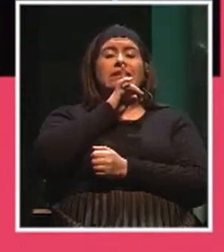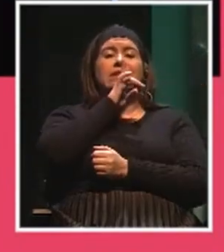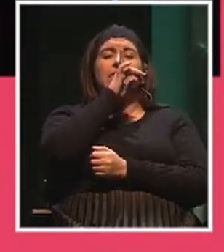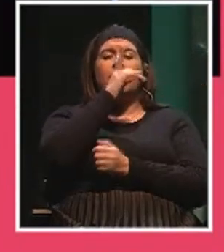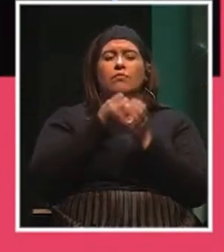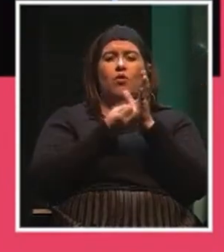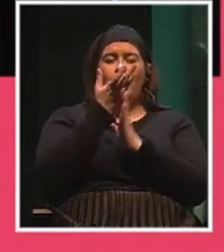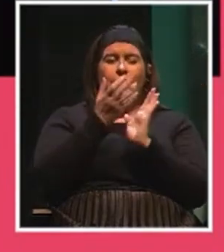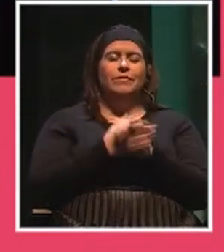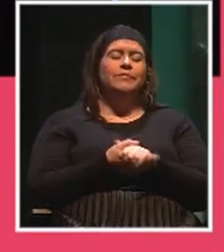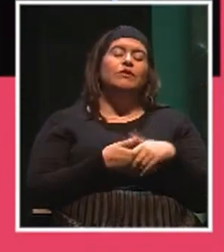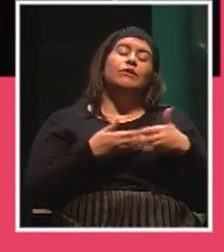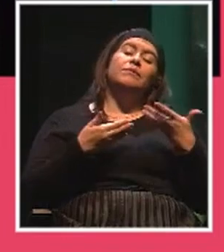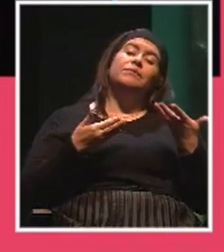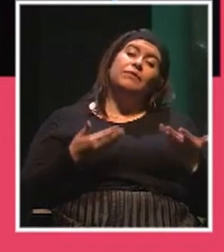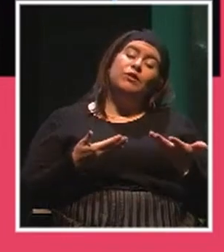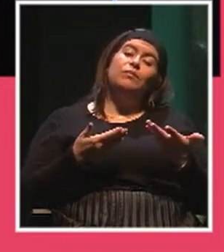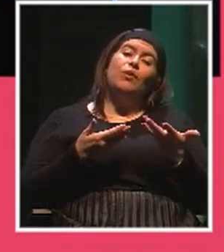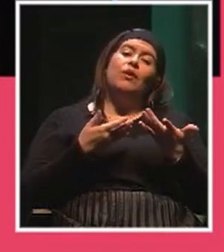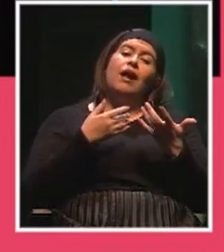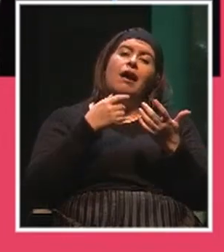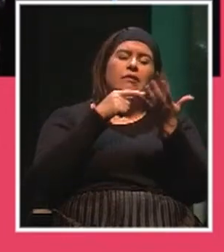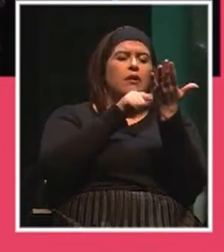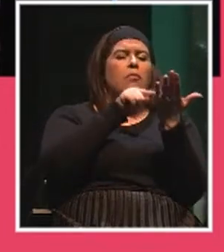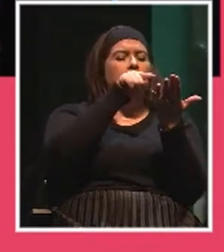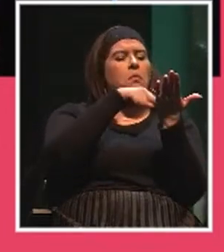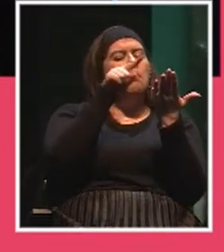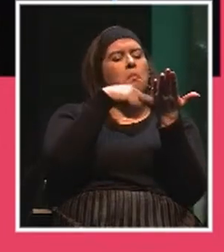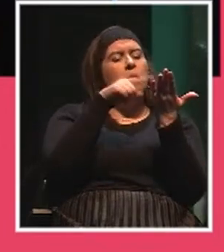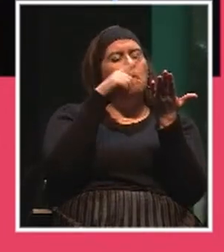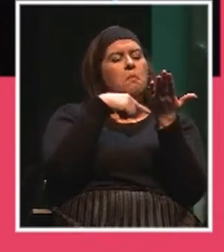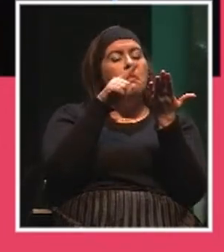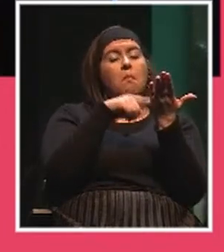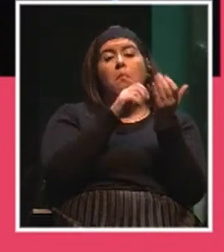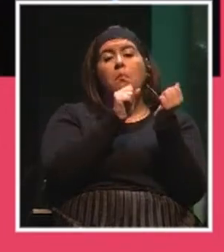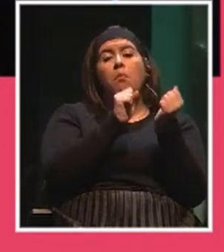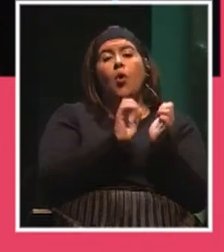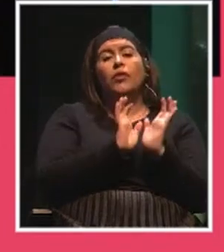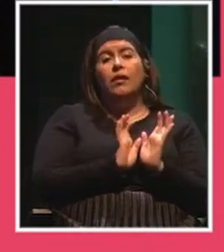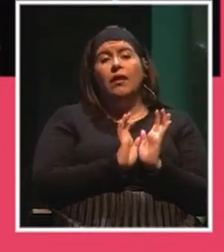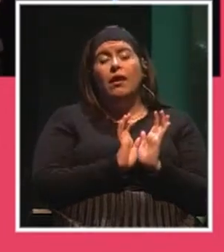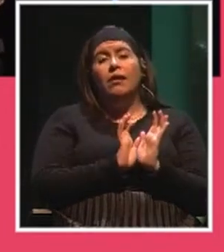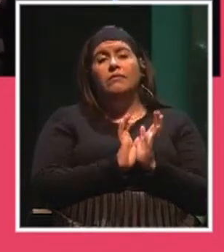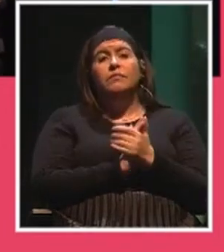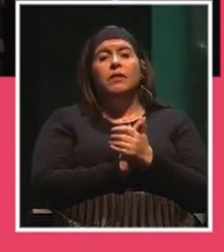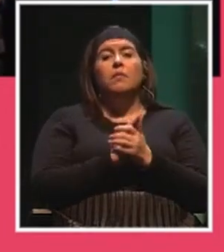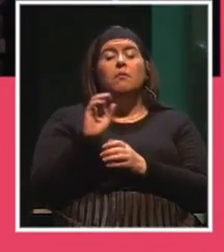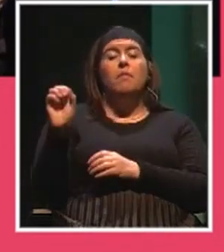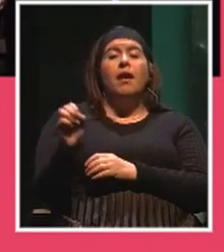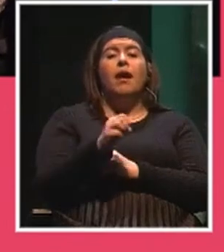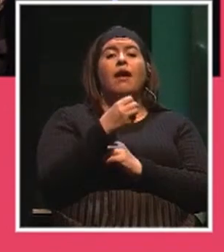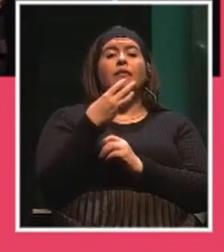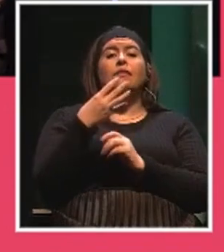scroll through it and scroll through time. What was interesting about it, too, was by the 3rd season, we said, okay, we're going to